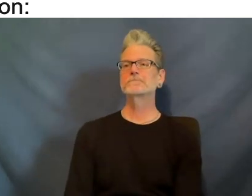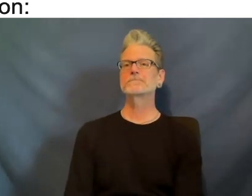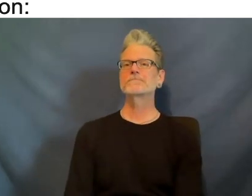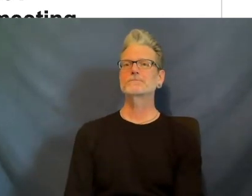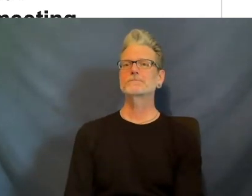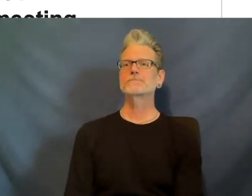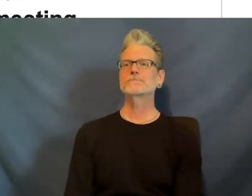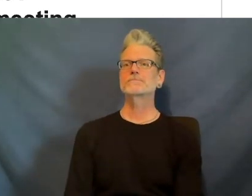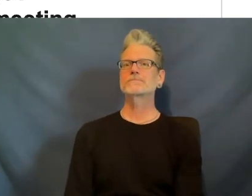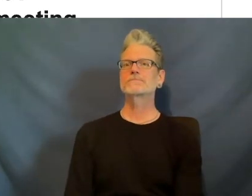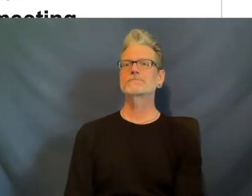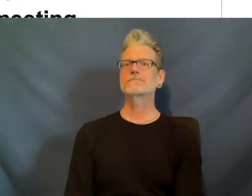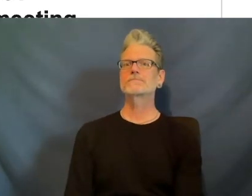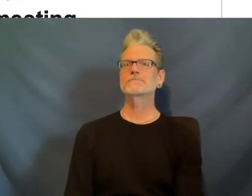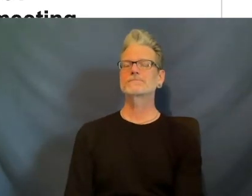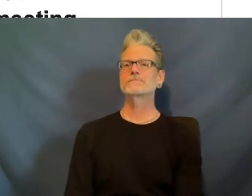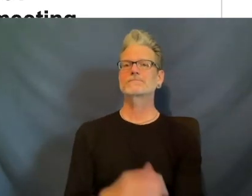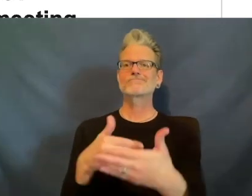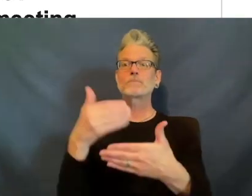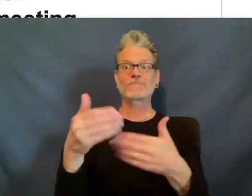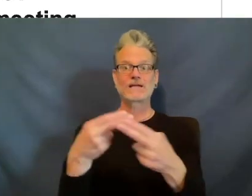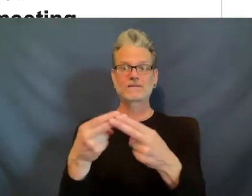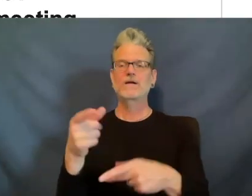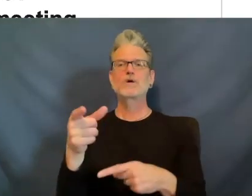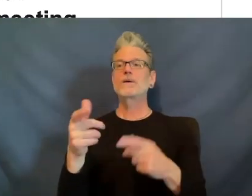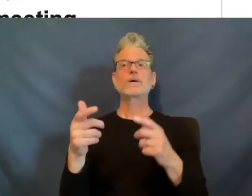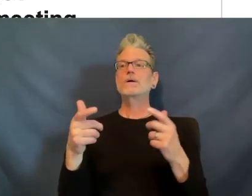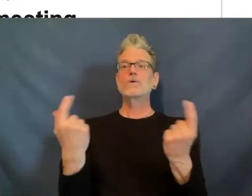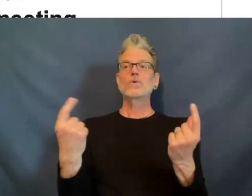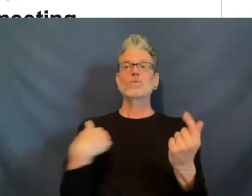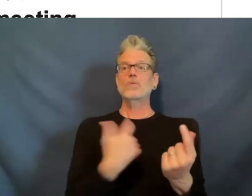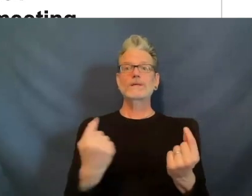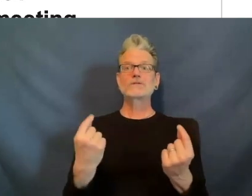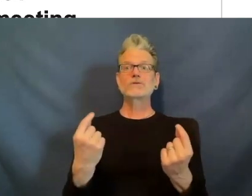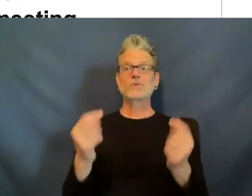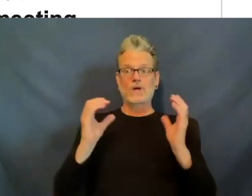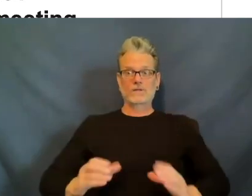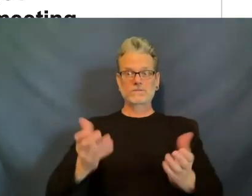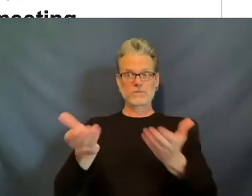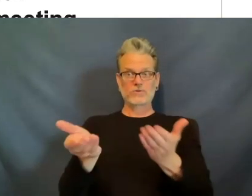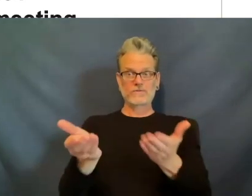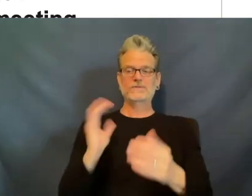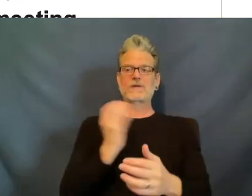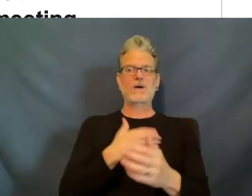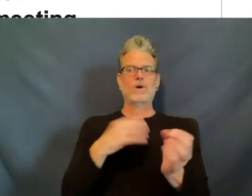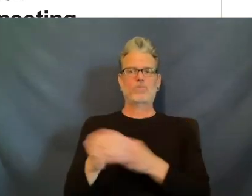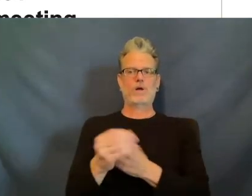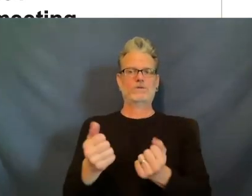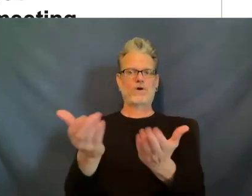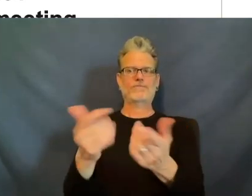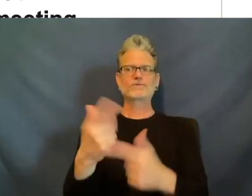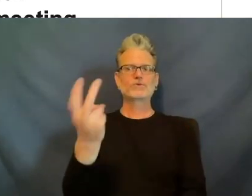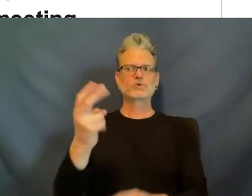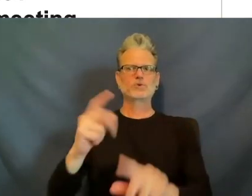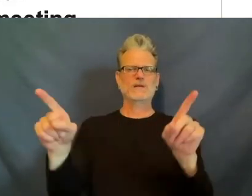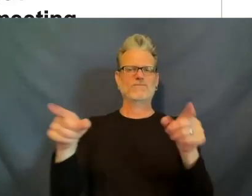Next slide, please. A big part of what we do is customer service, and our branch offers 2 separate mechanisms for